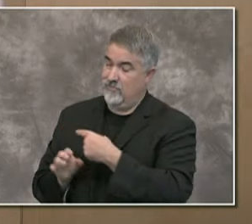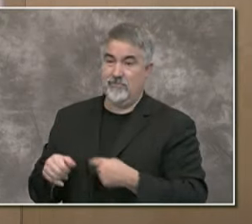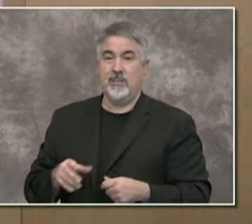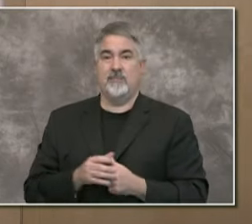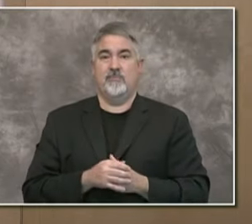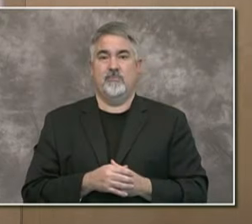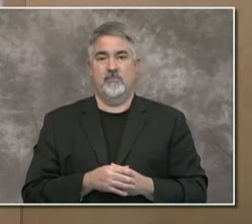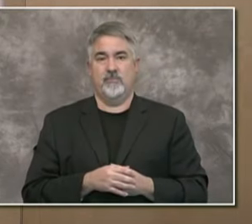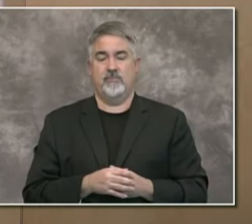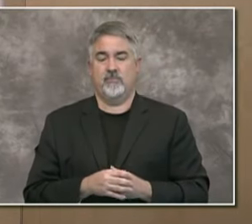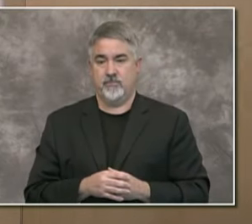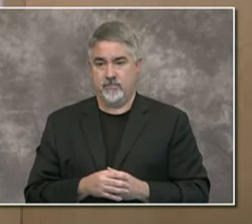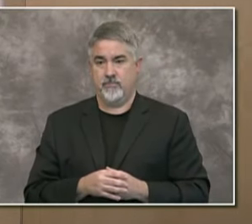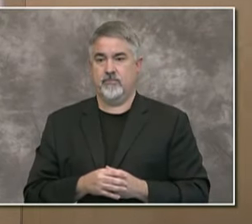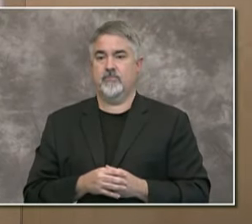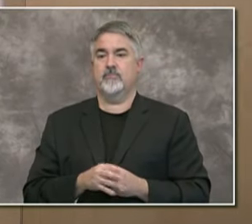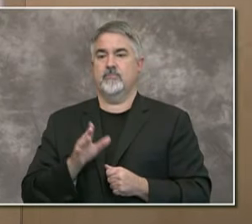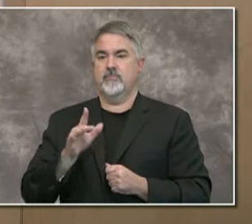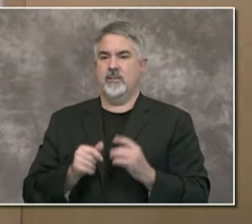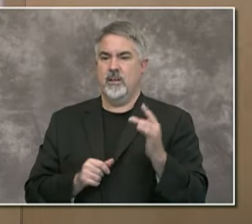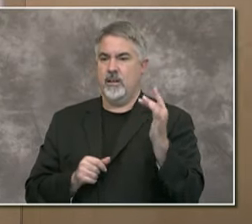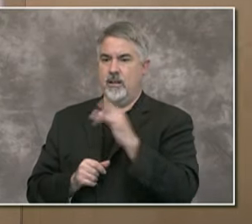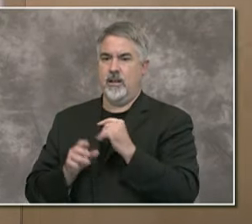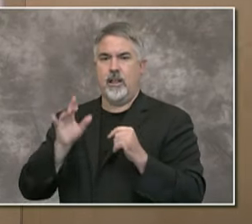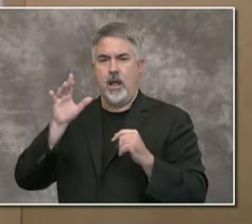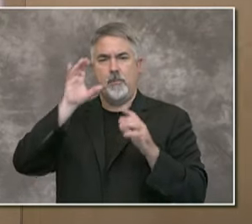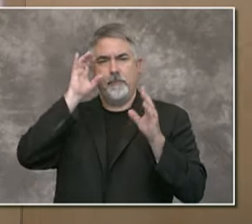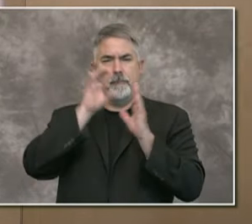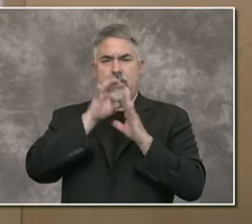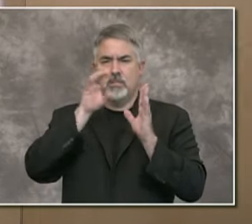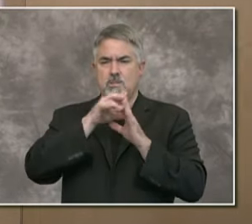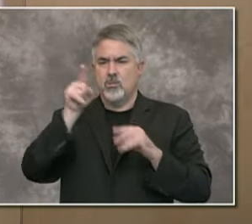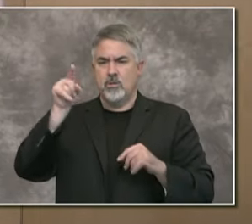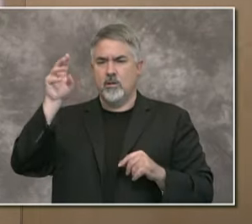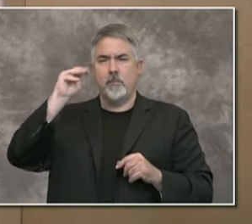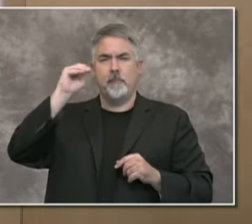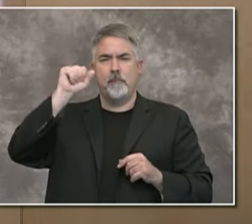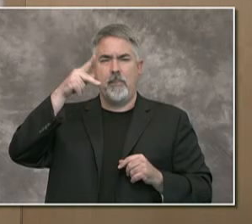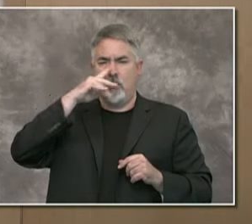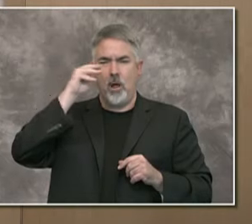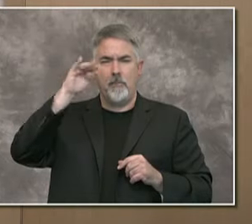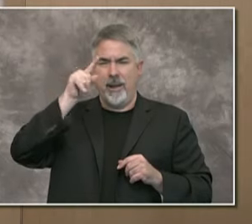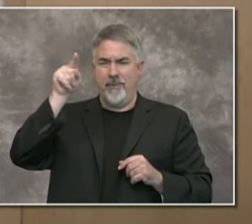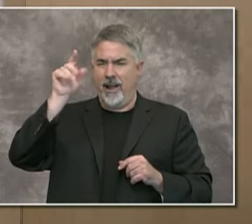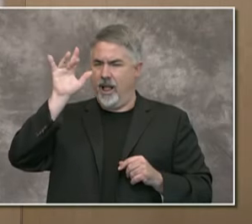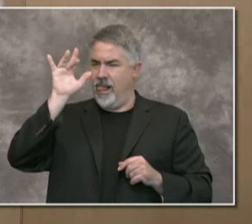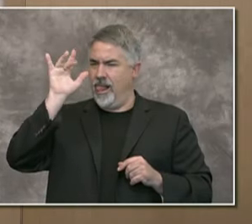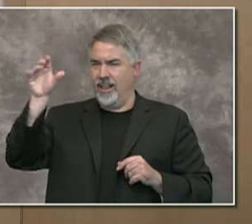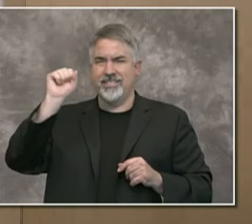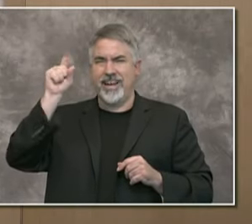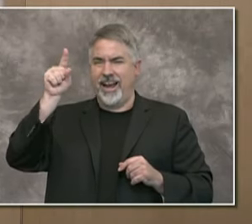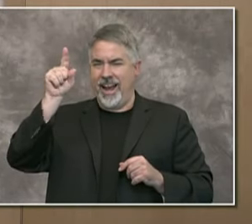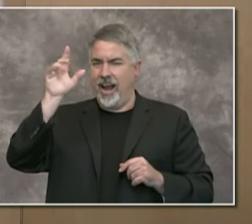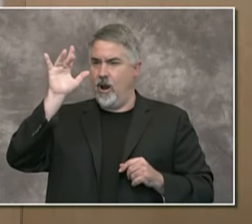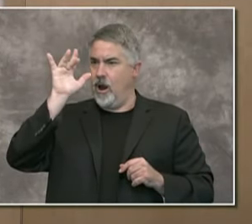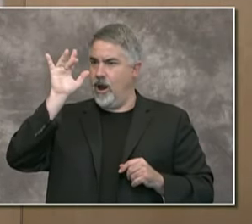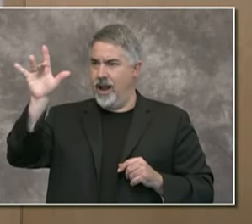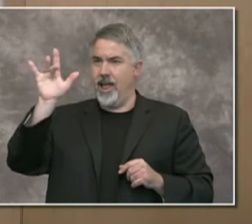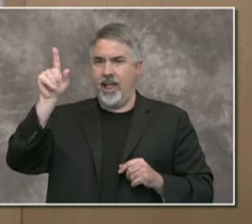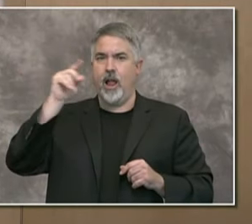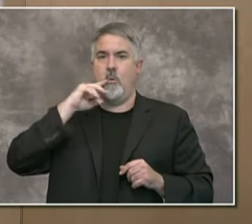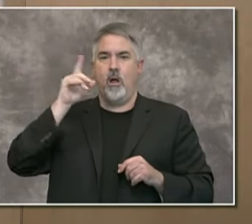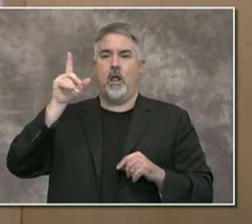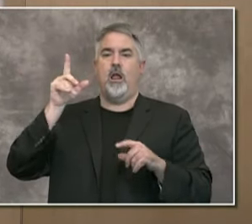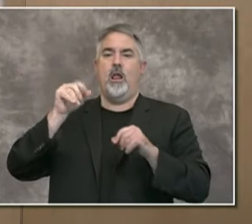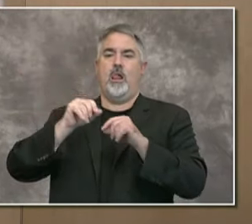www.coronavirus-sd.com, click on the graphic that is the map of San Diego, and when you click on that, there are several hyperlinks at the